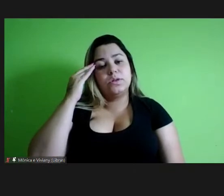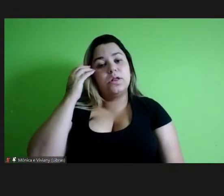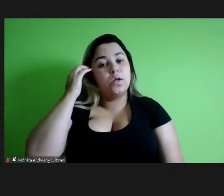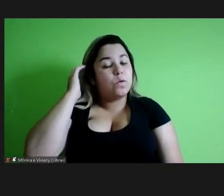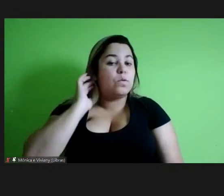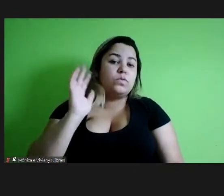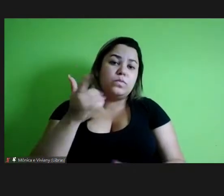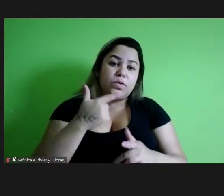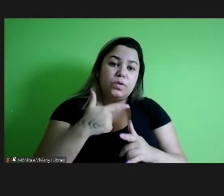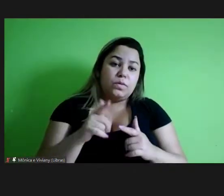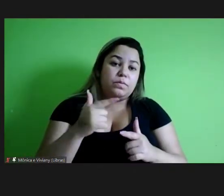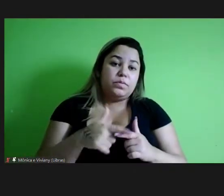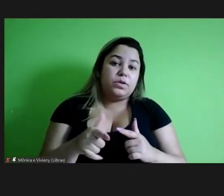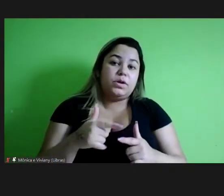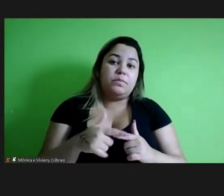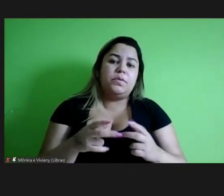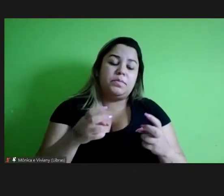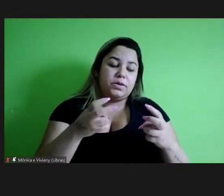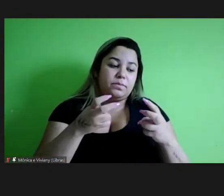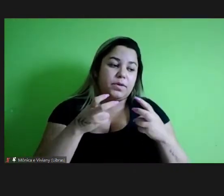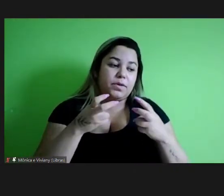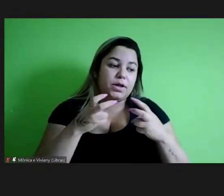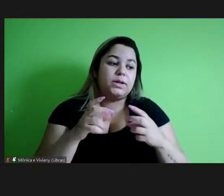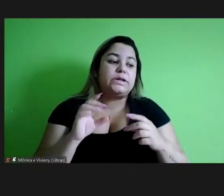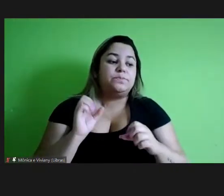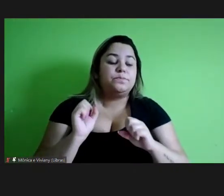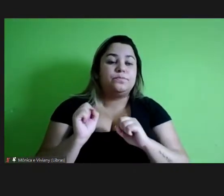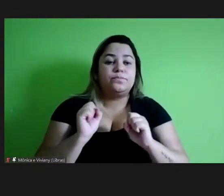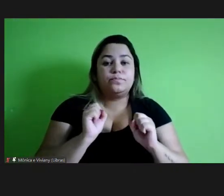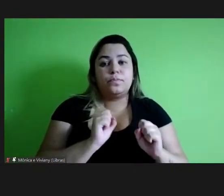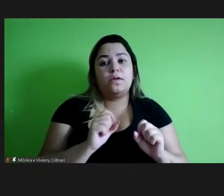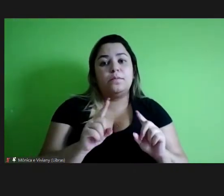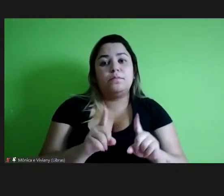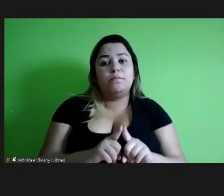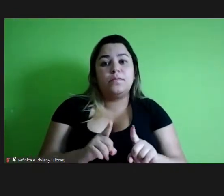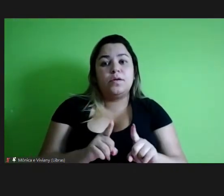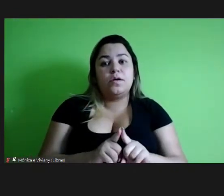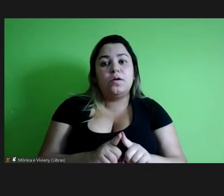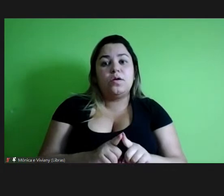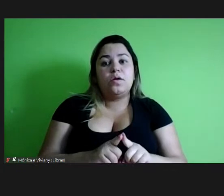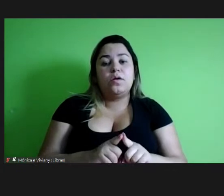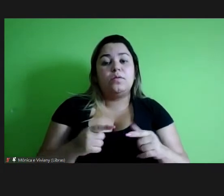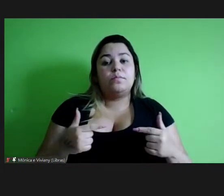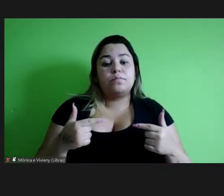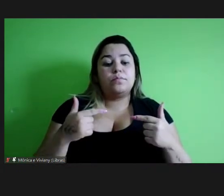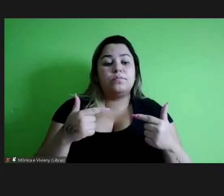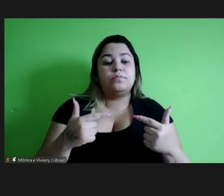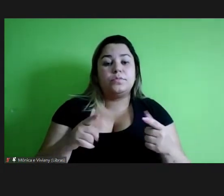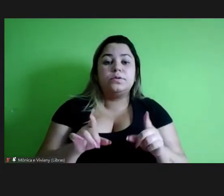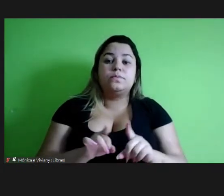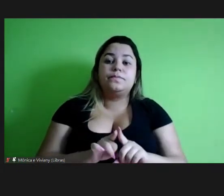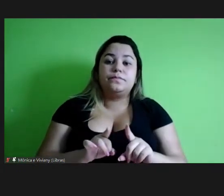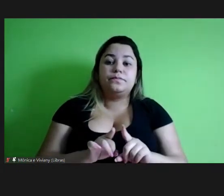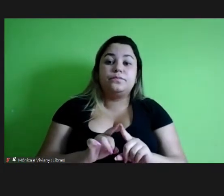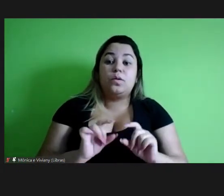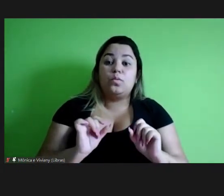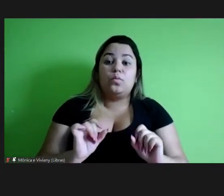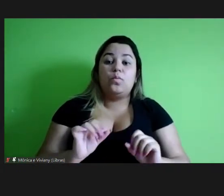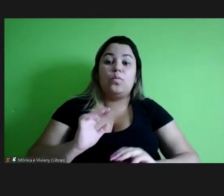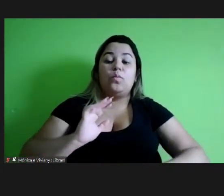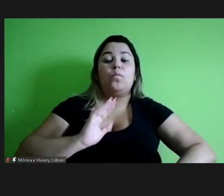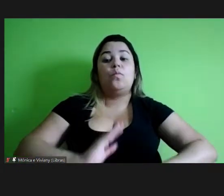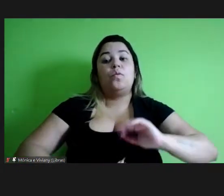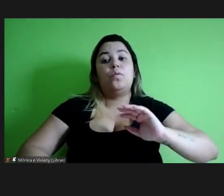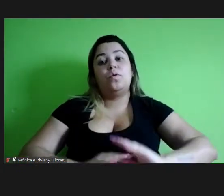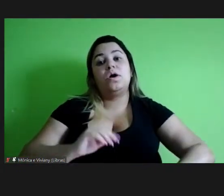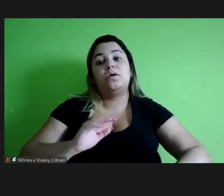understand this paths, the systemic level, and to understand that they can be faced and surpassed through